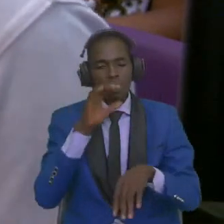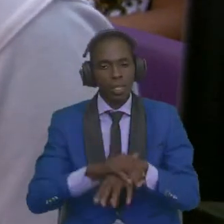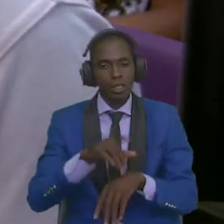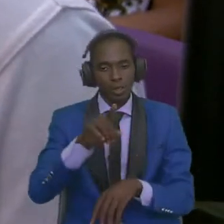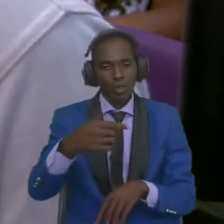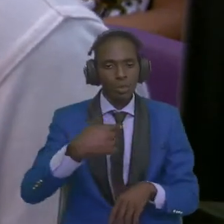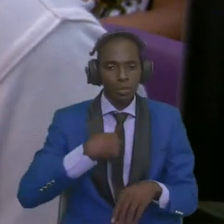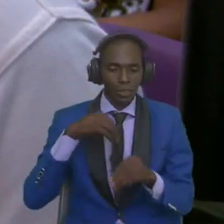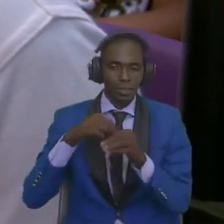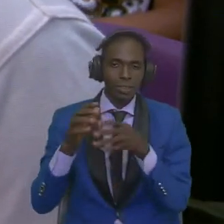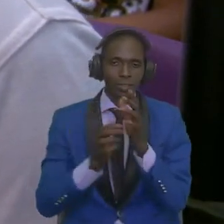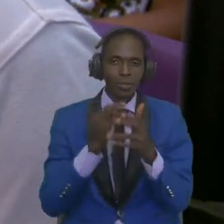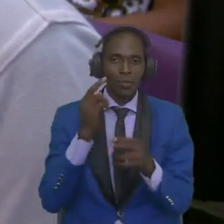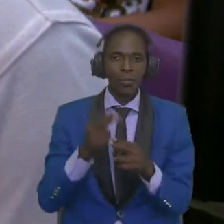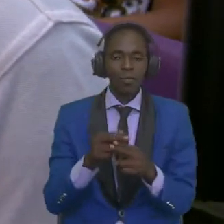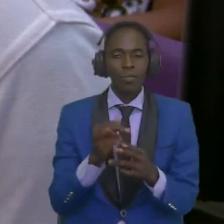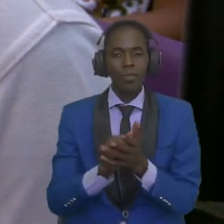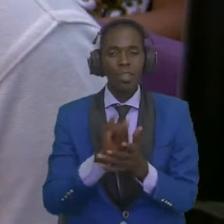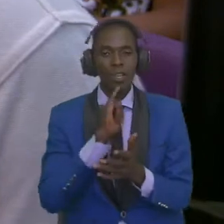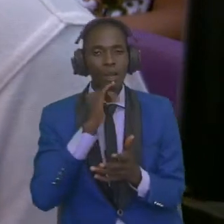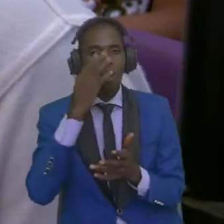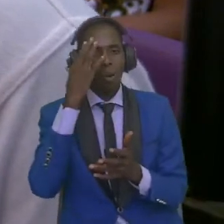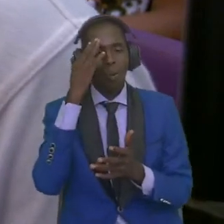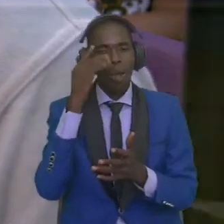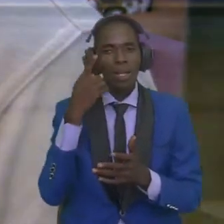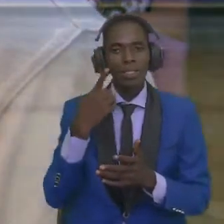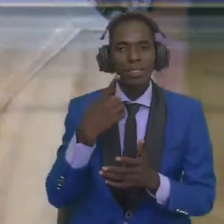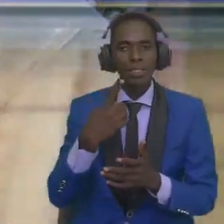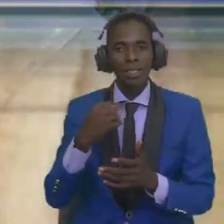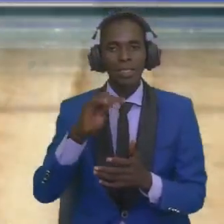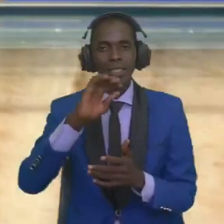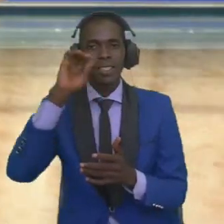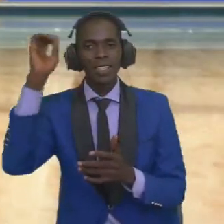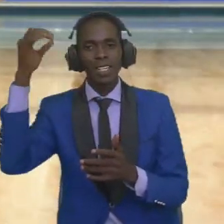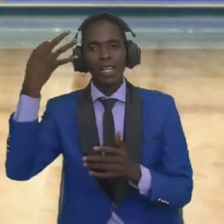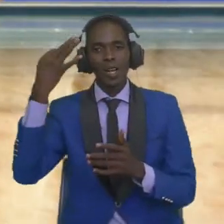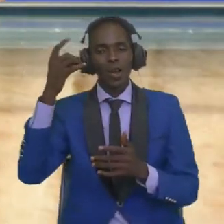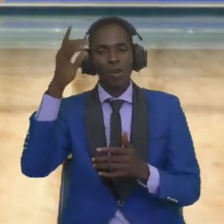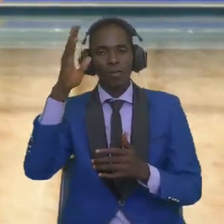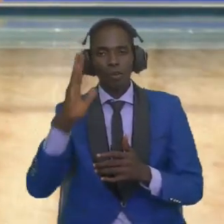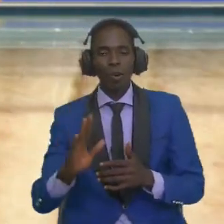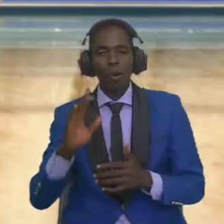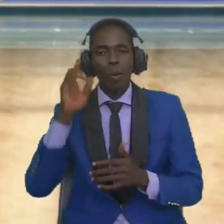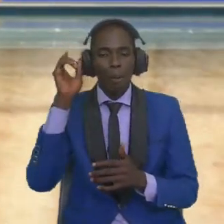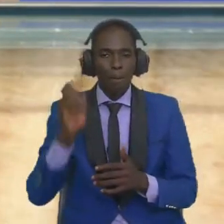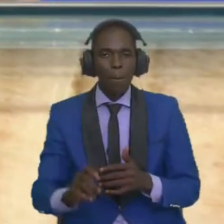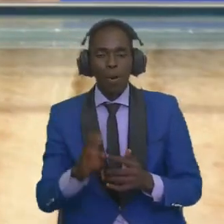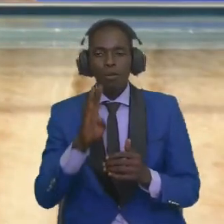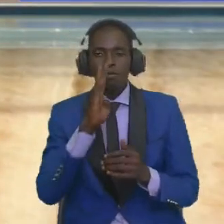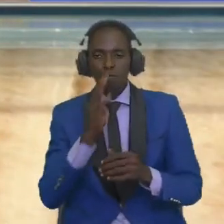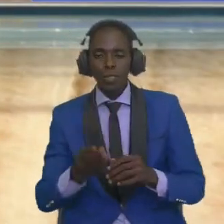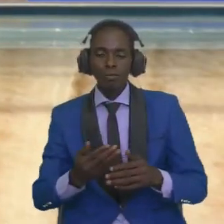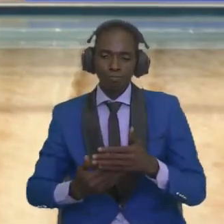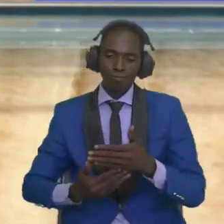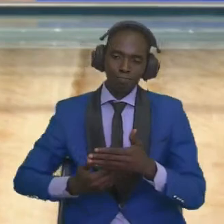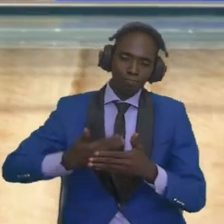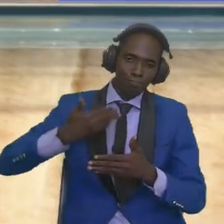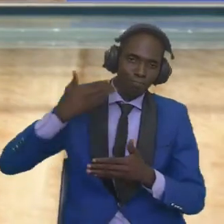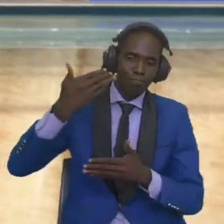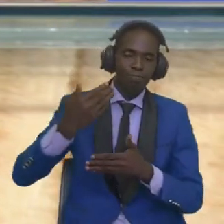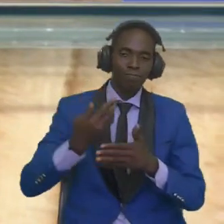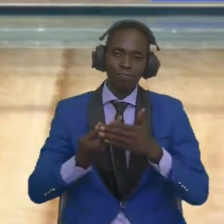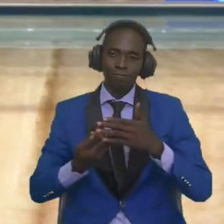not catch me. That's why the grace of God must be advancing in our